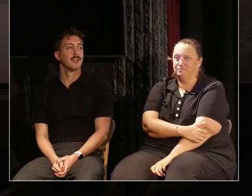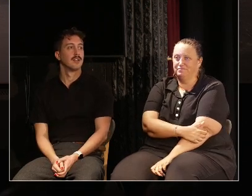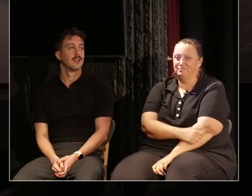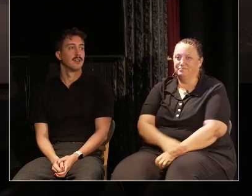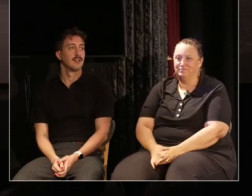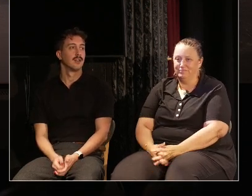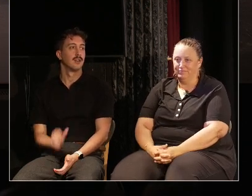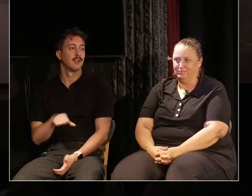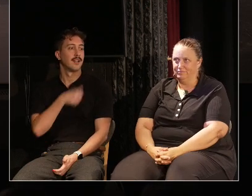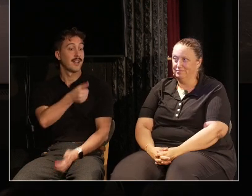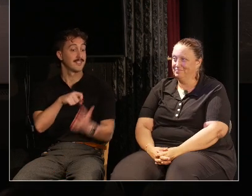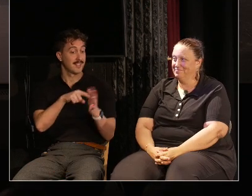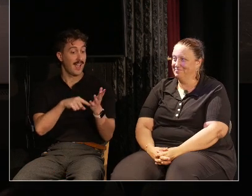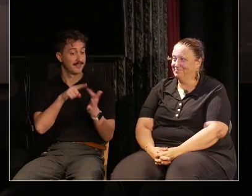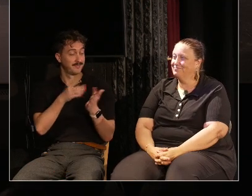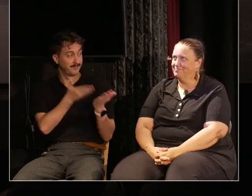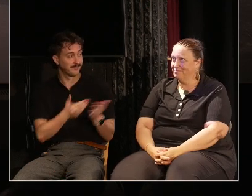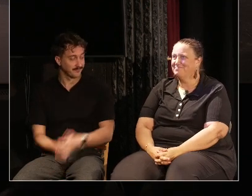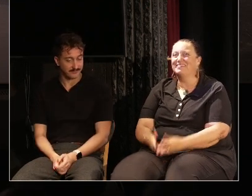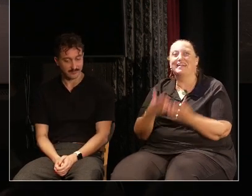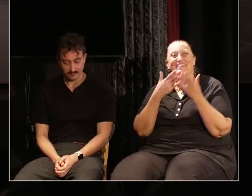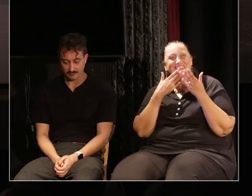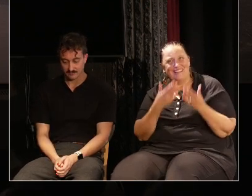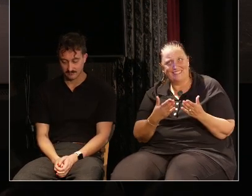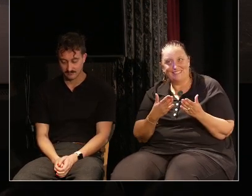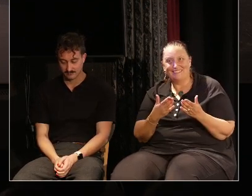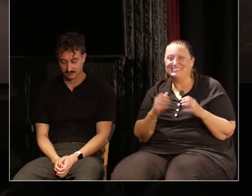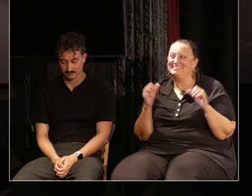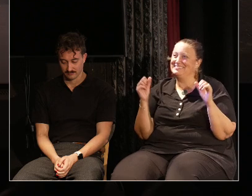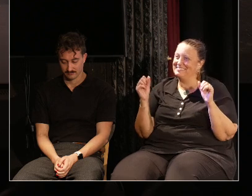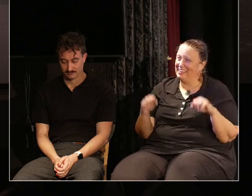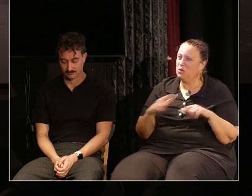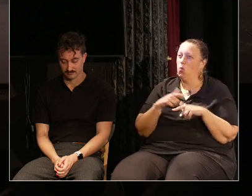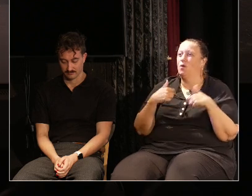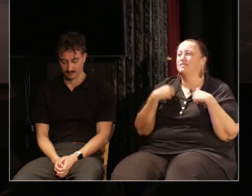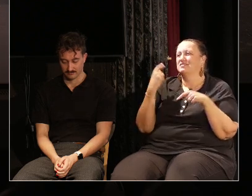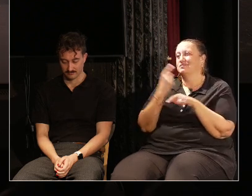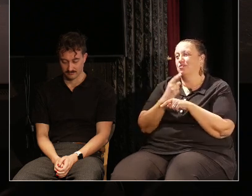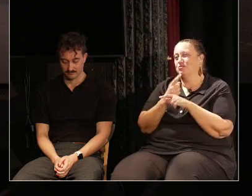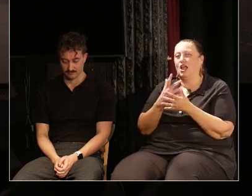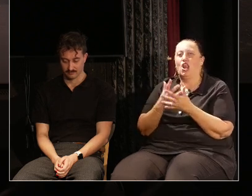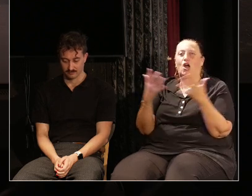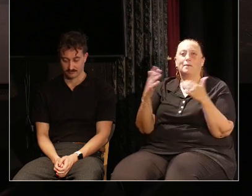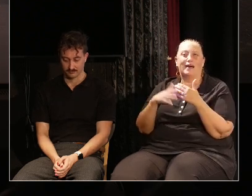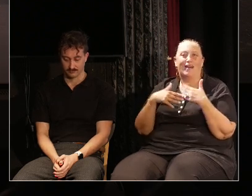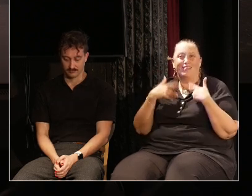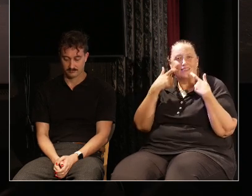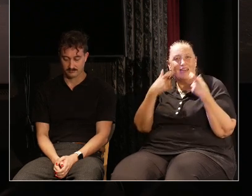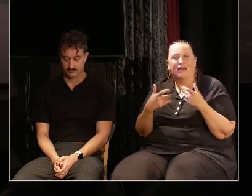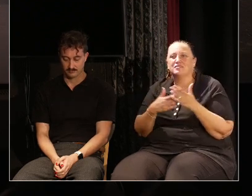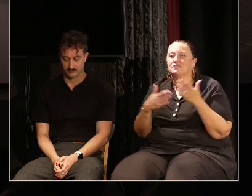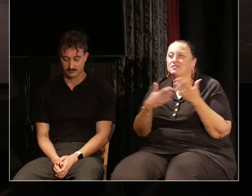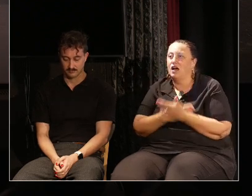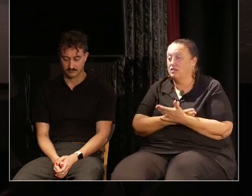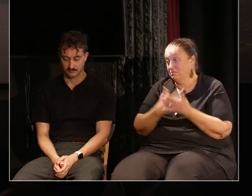And now on to you, Kate. Thank you. And yes, we've talked a lot about healthcare already tonight, and it is